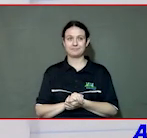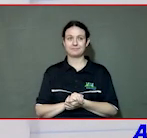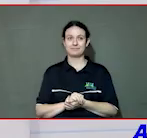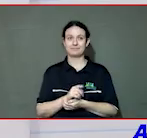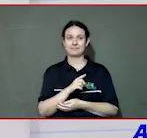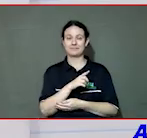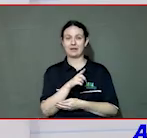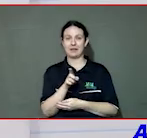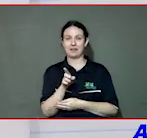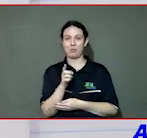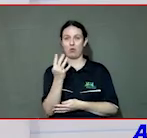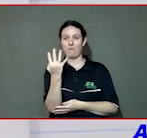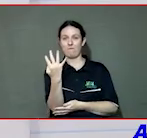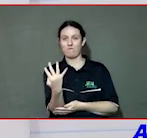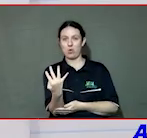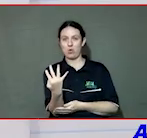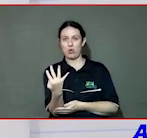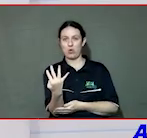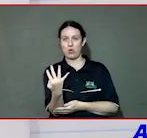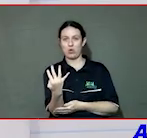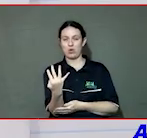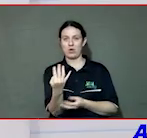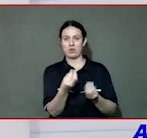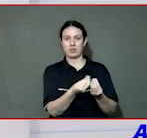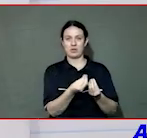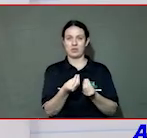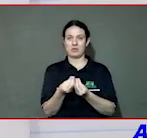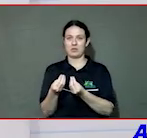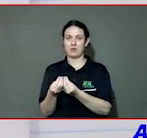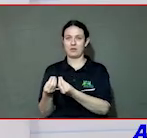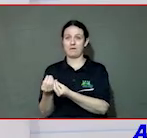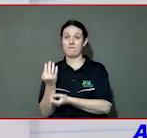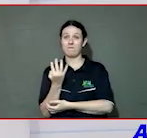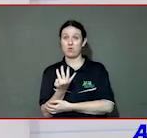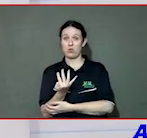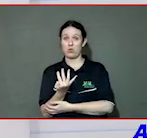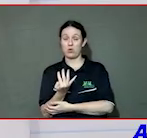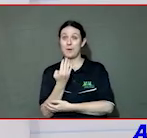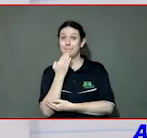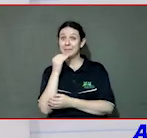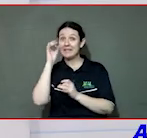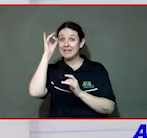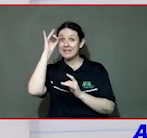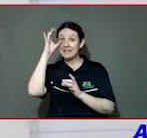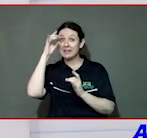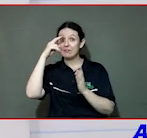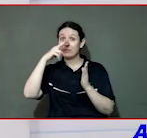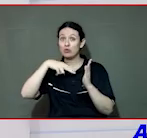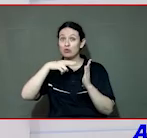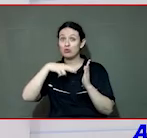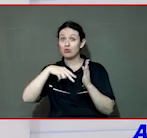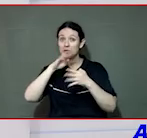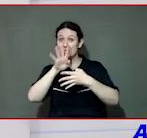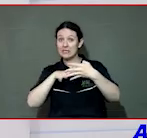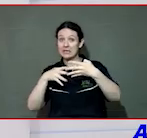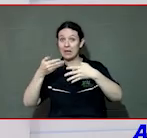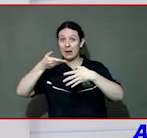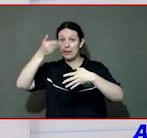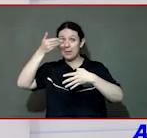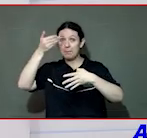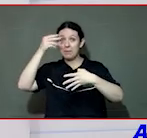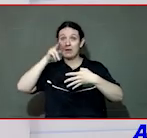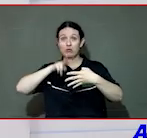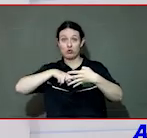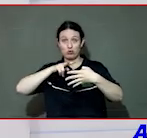of 4 organic compounds. Boys and girls, please read the information above the table